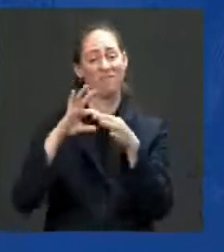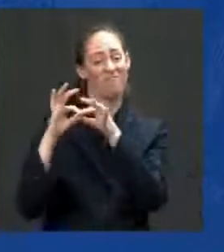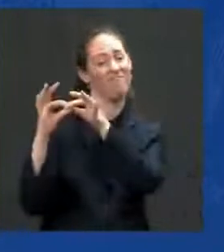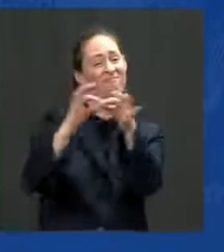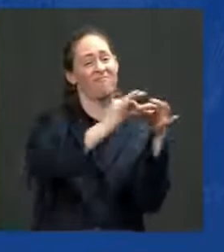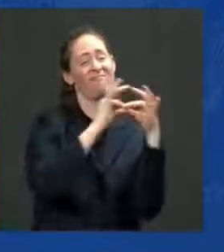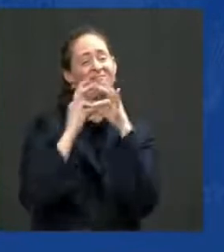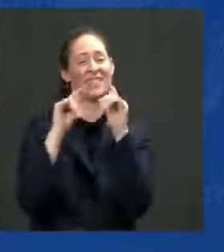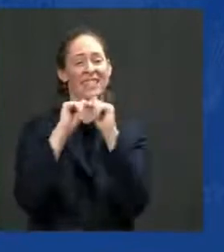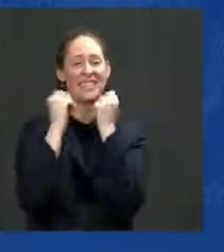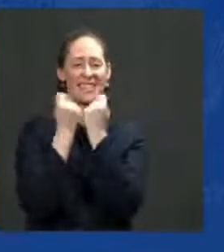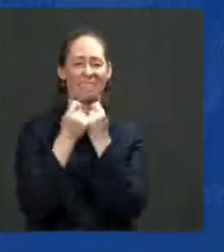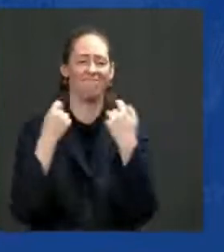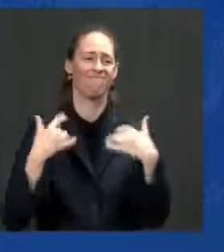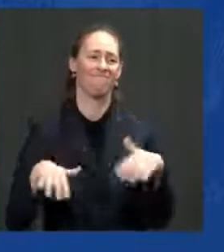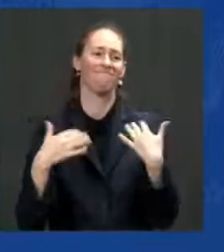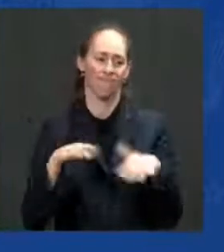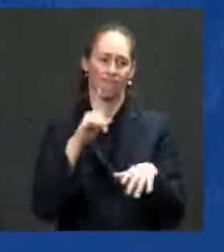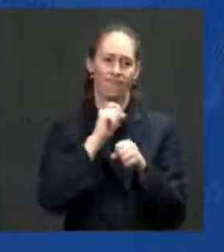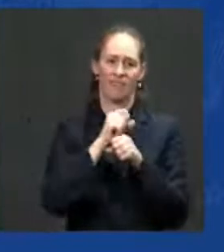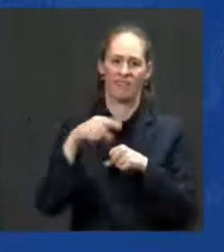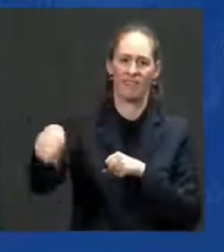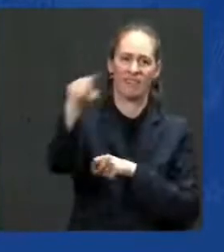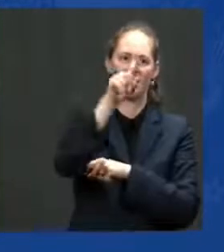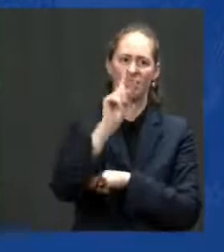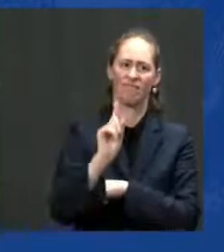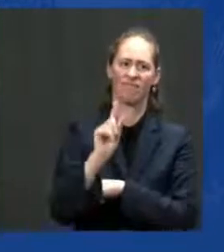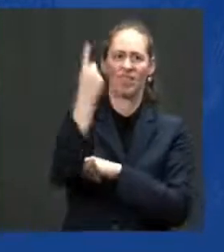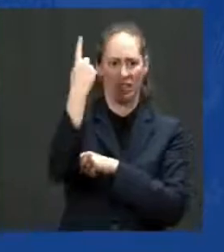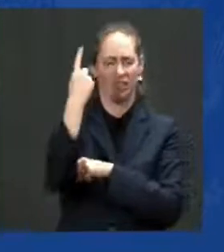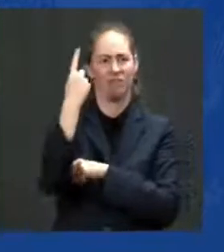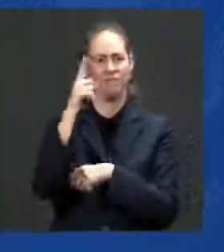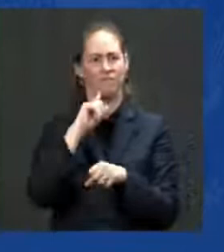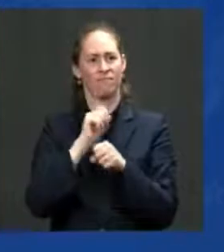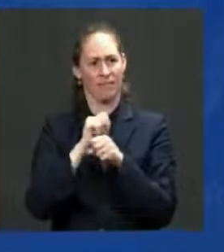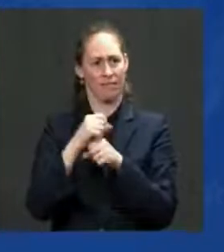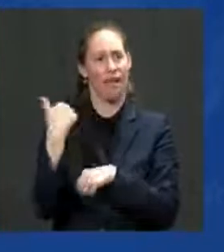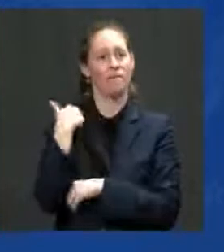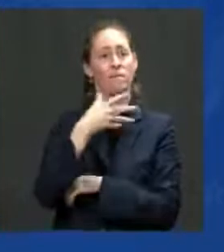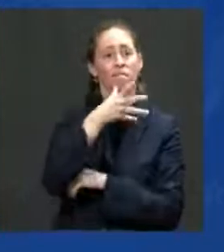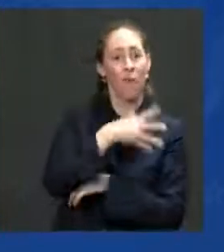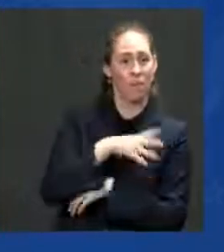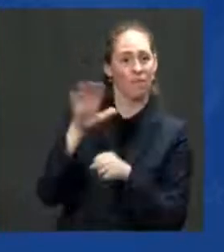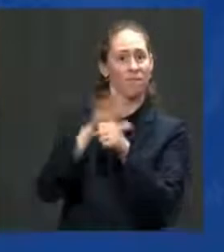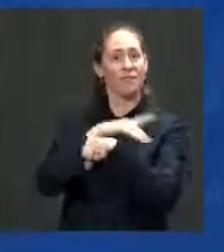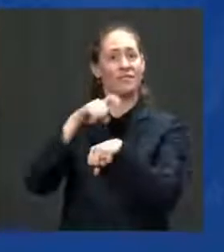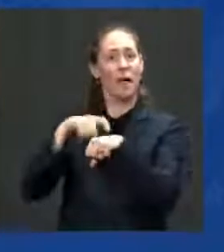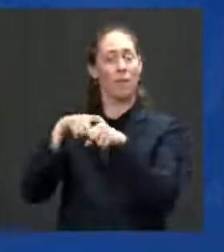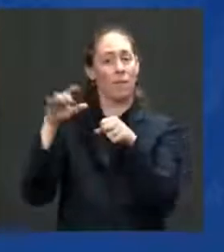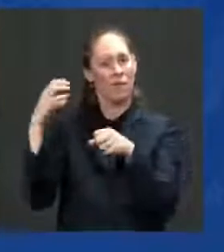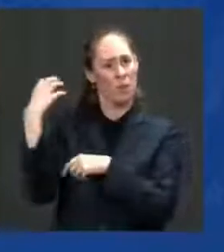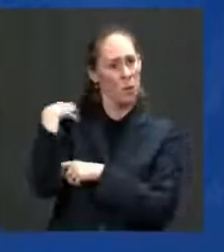including the first team with 2 women full-time coaching positions.